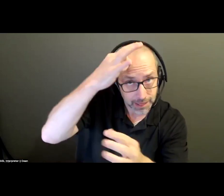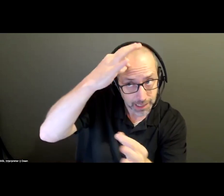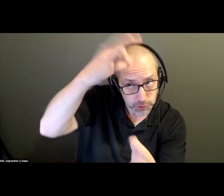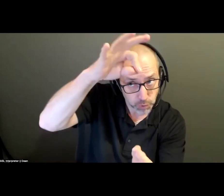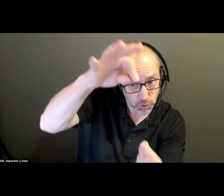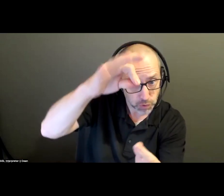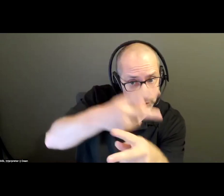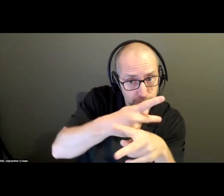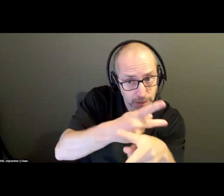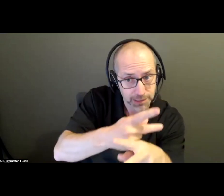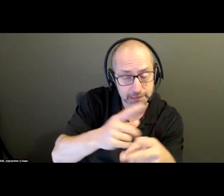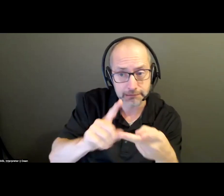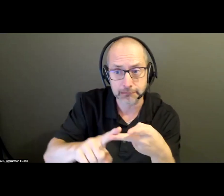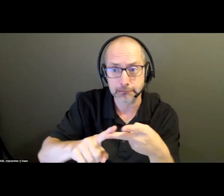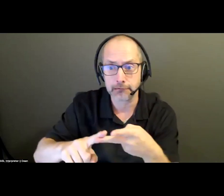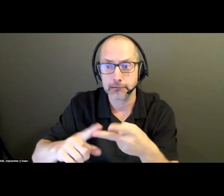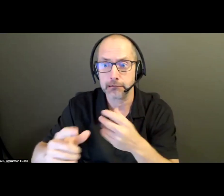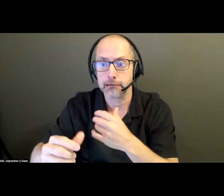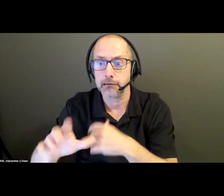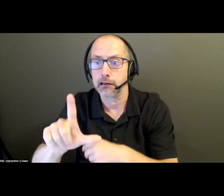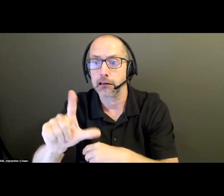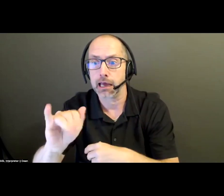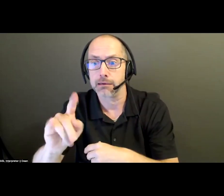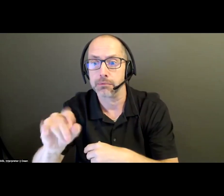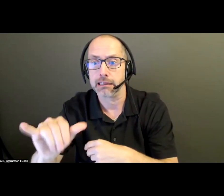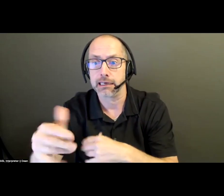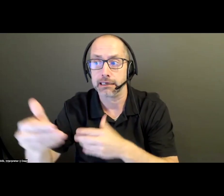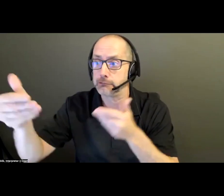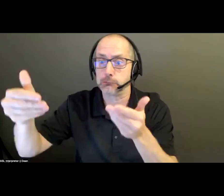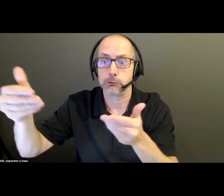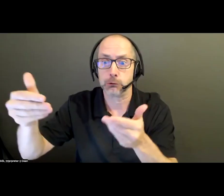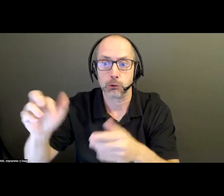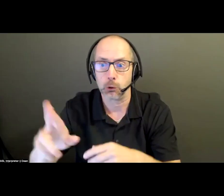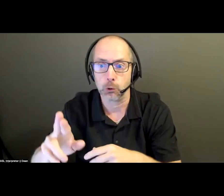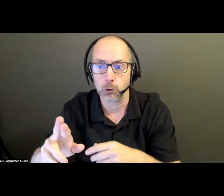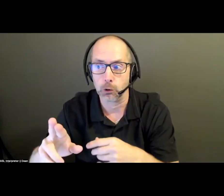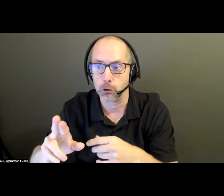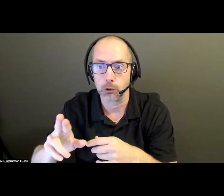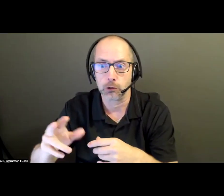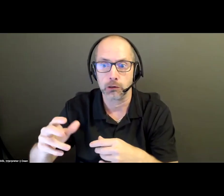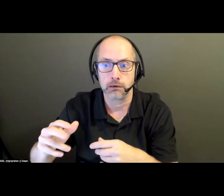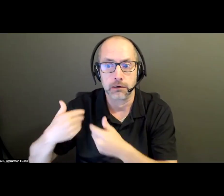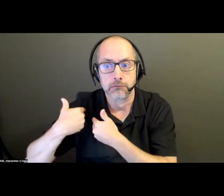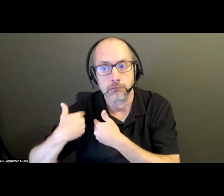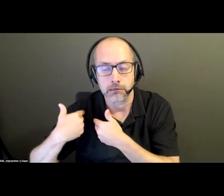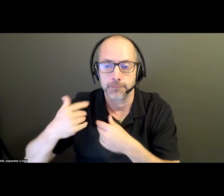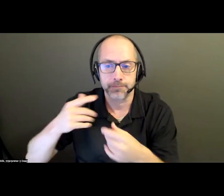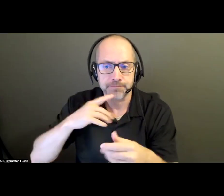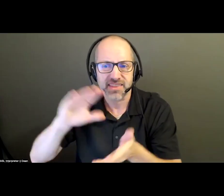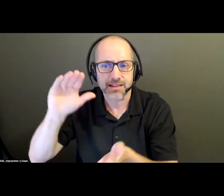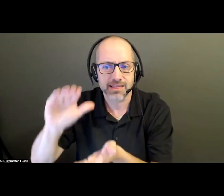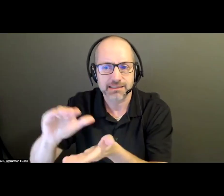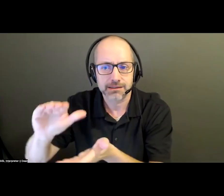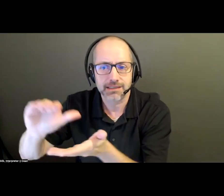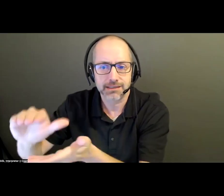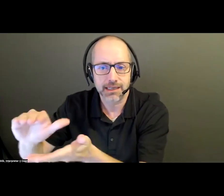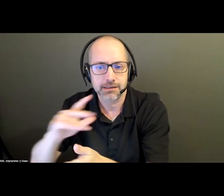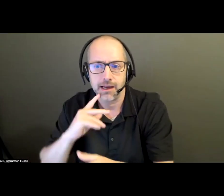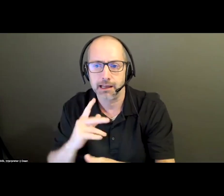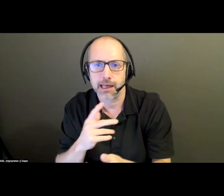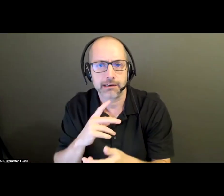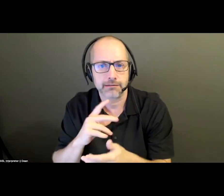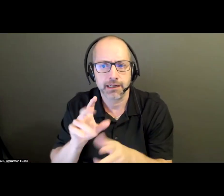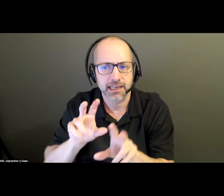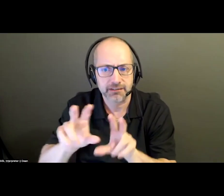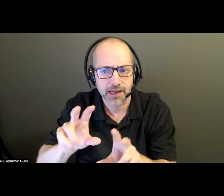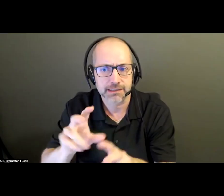mitigate liabilities, and help boost investor confidence and safeguard your growth.